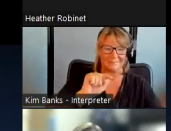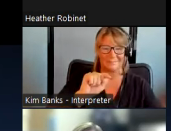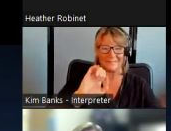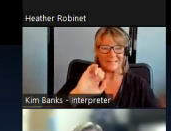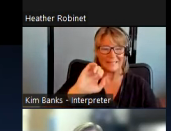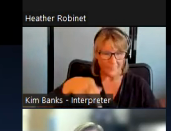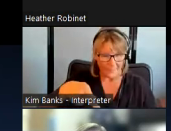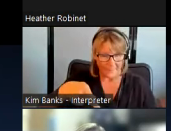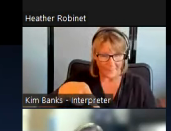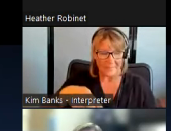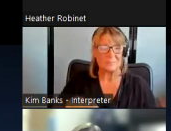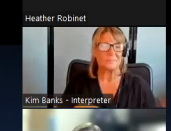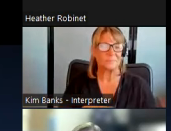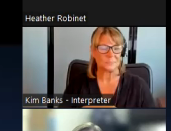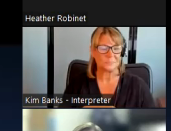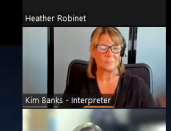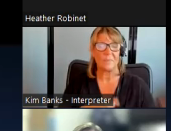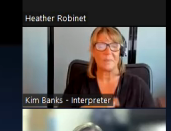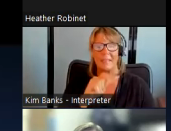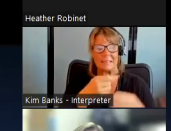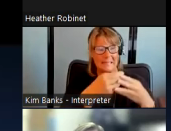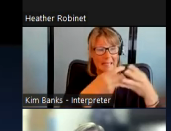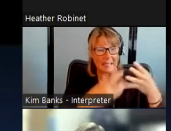that this isn't a comprehensive